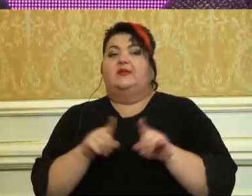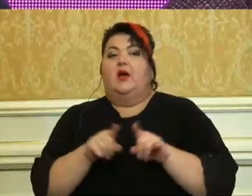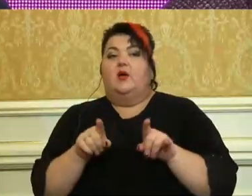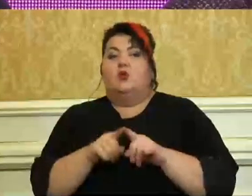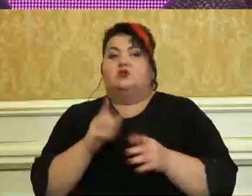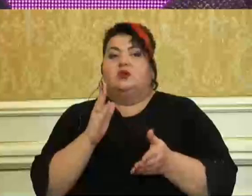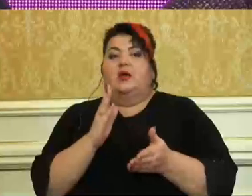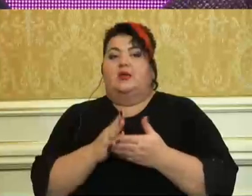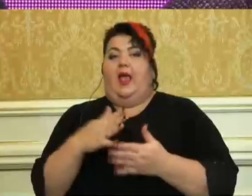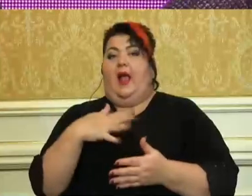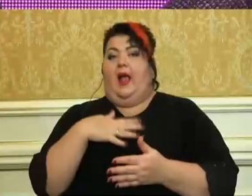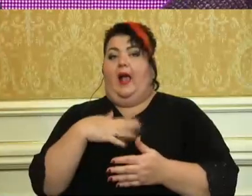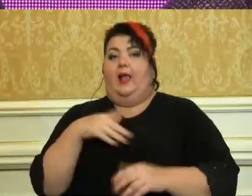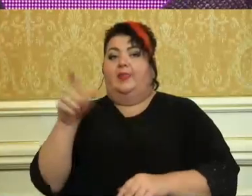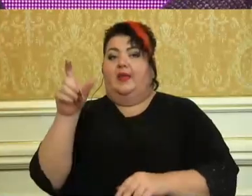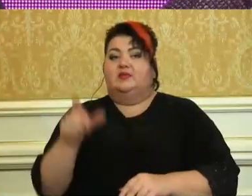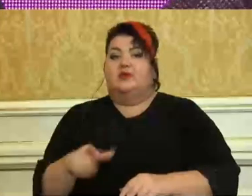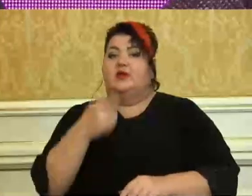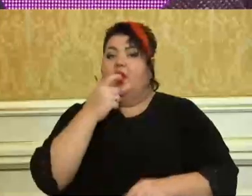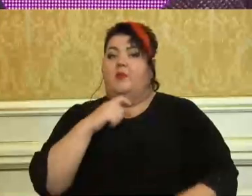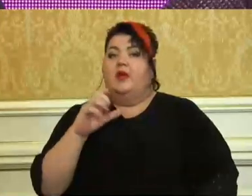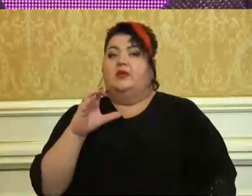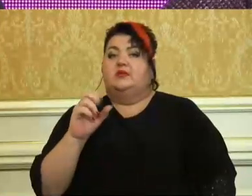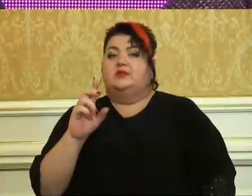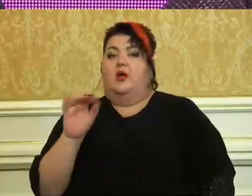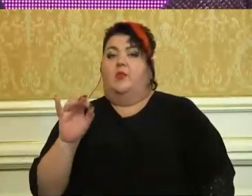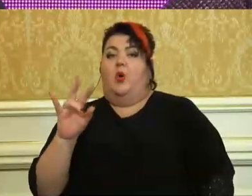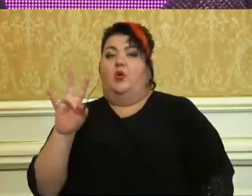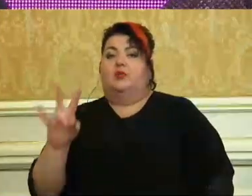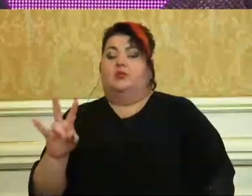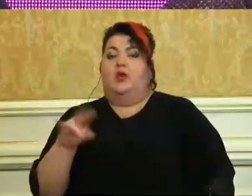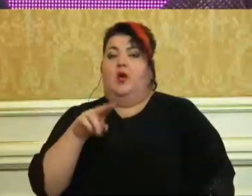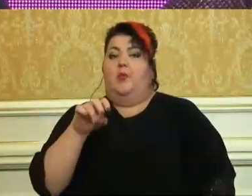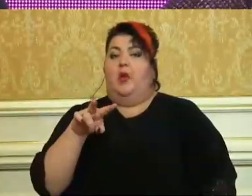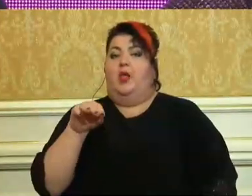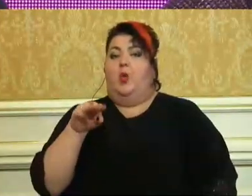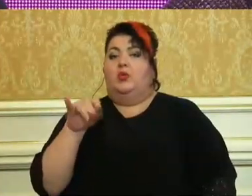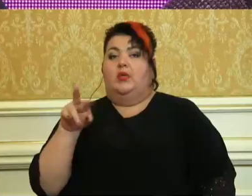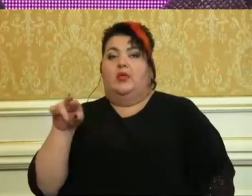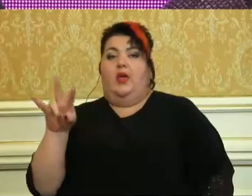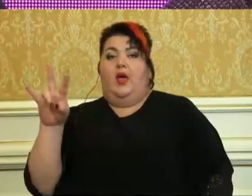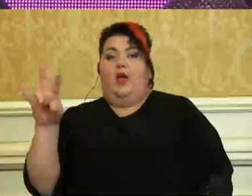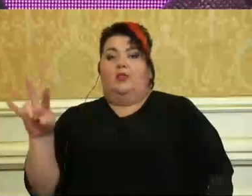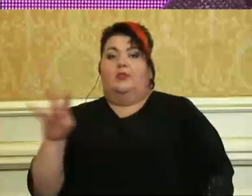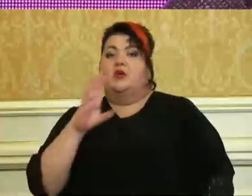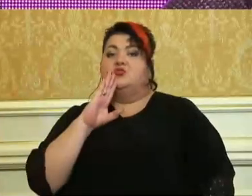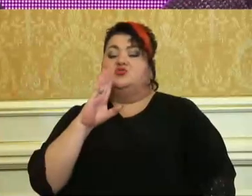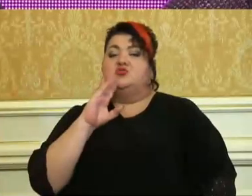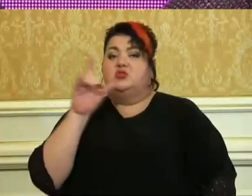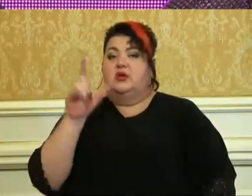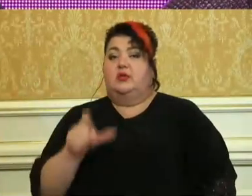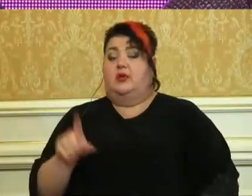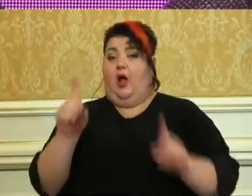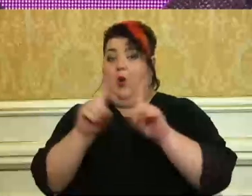guest. A Canadian lady, Mrs. Savon Palvatsyan,